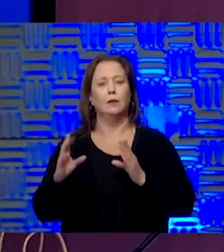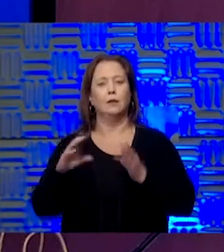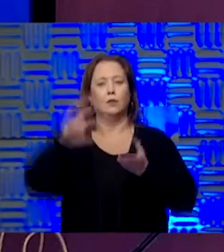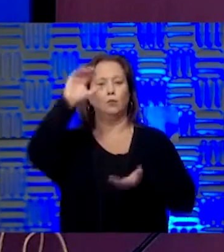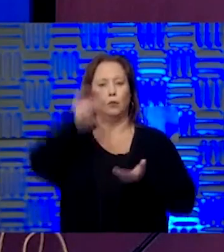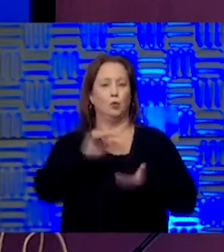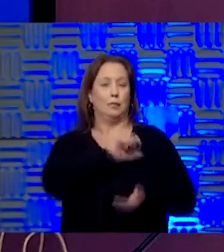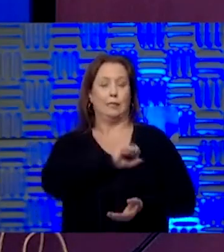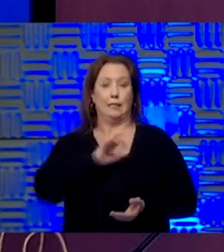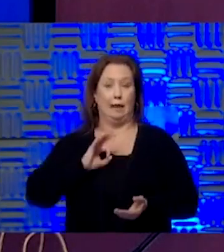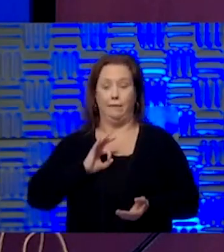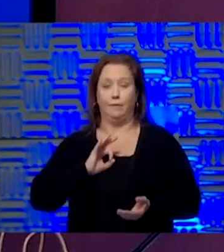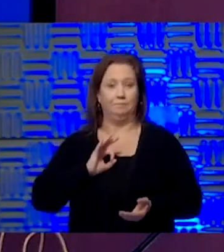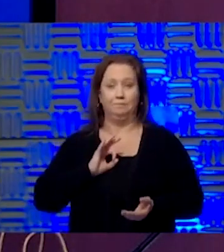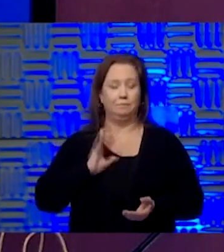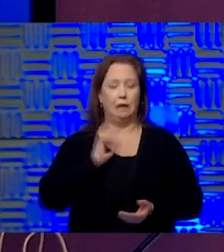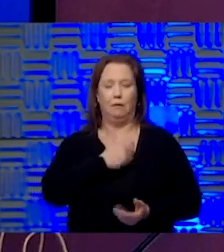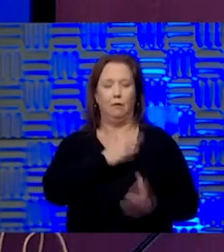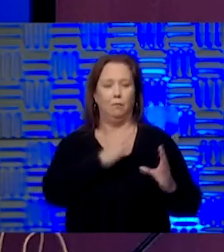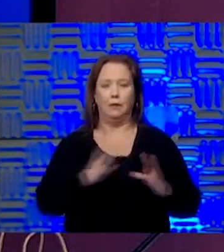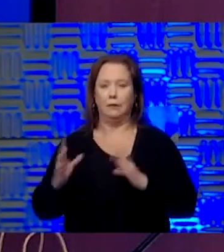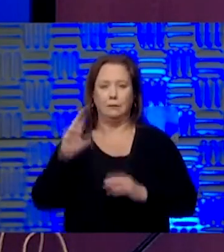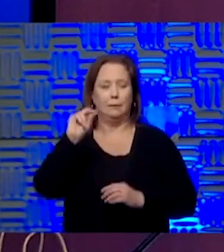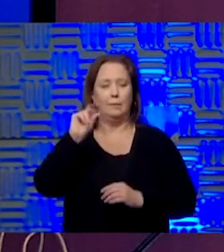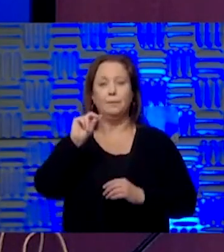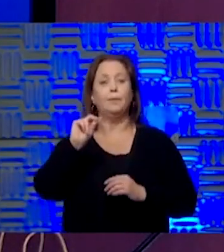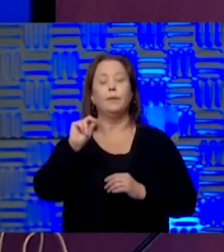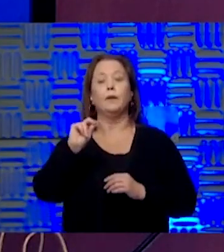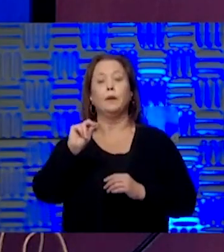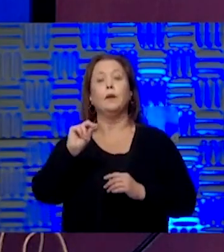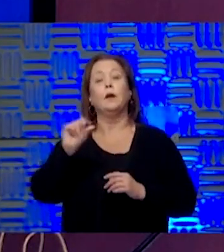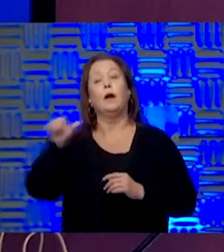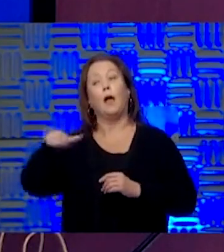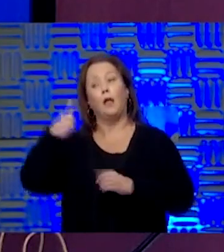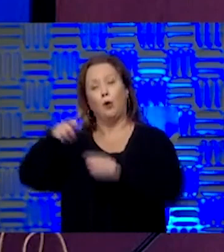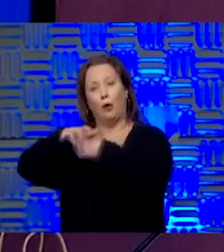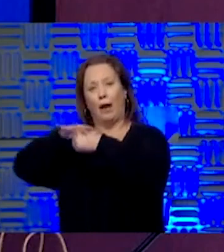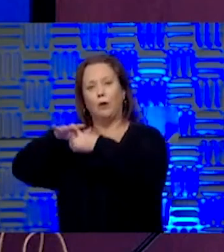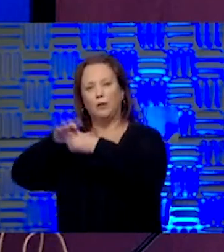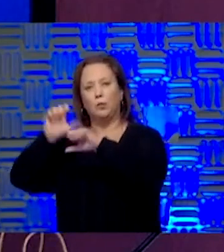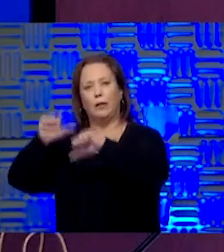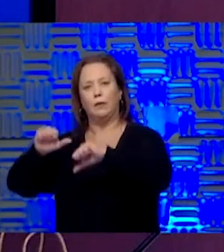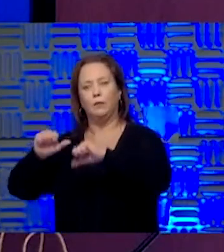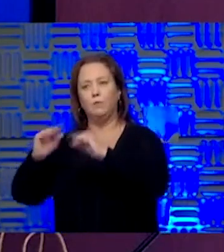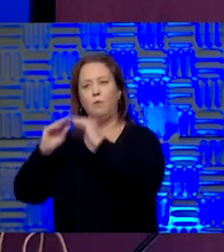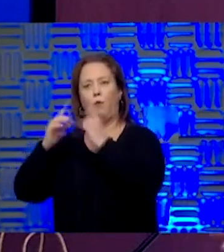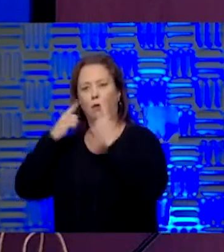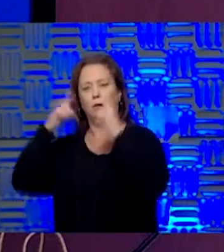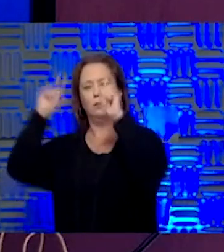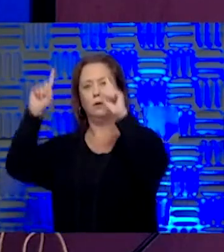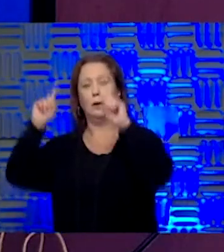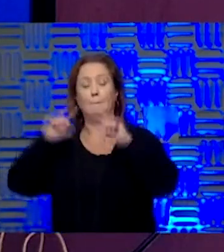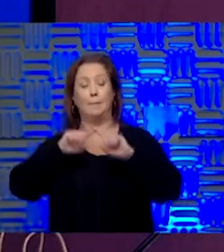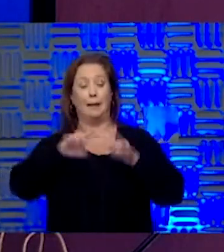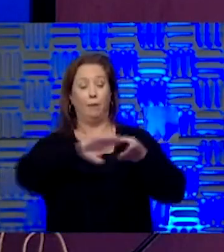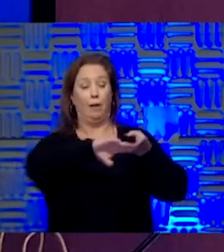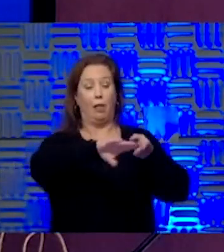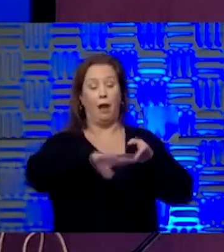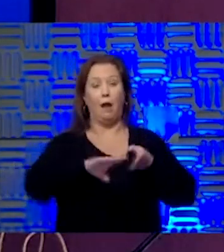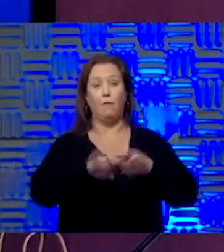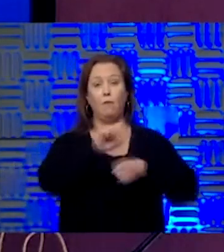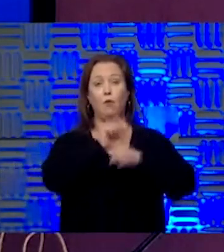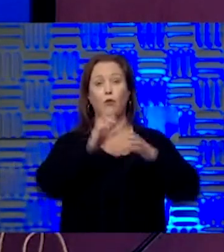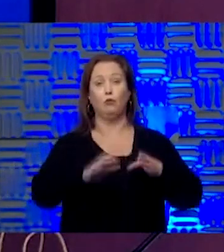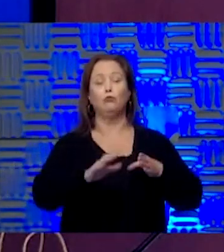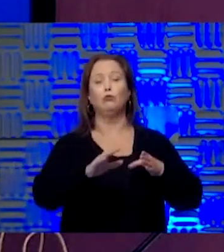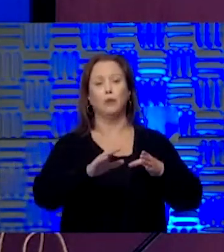reduce staff. There's lots of other areas we can be more efficient in, but that's one that I think will harm us in the long run. And one of those